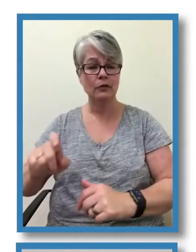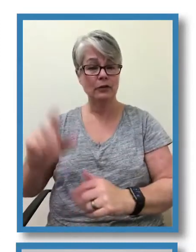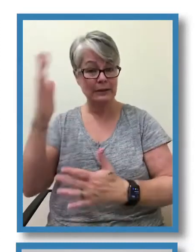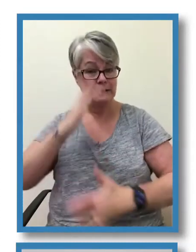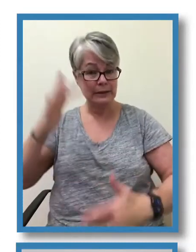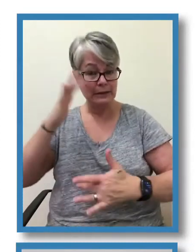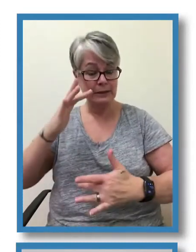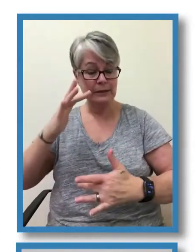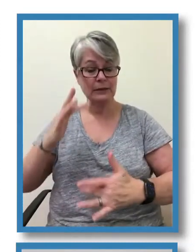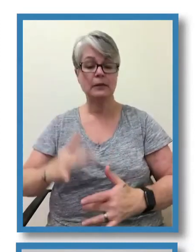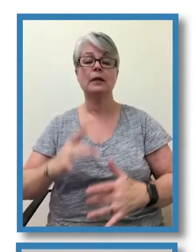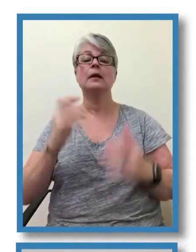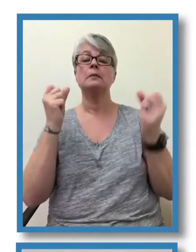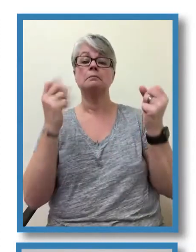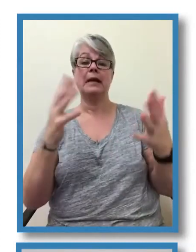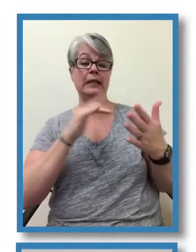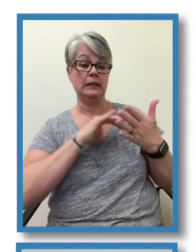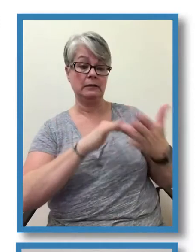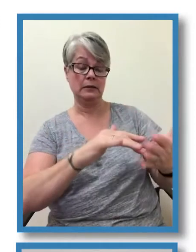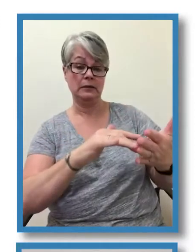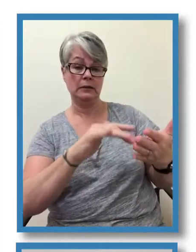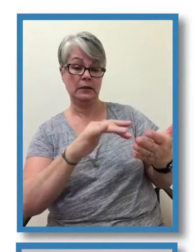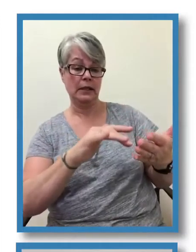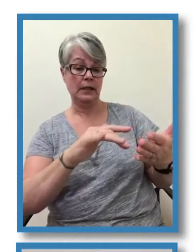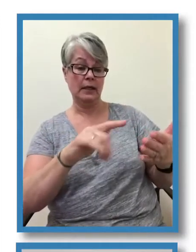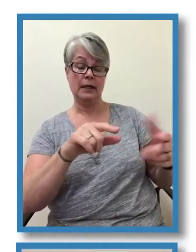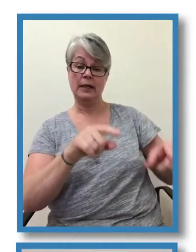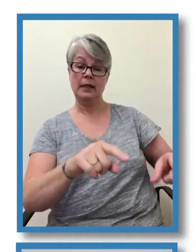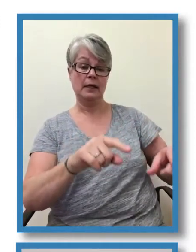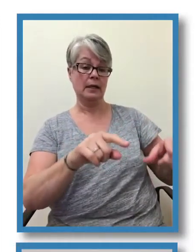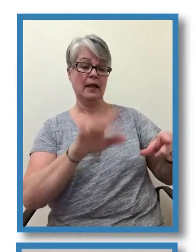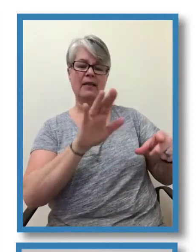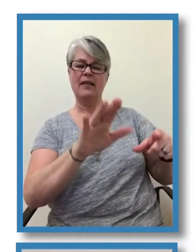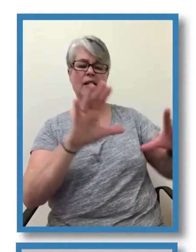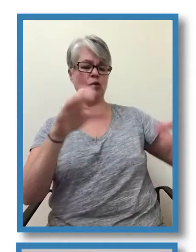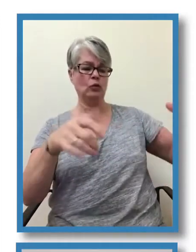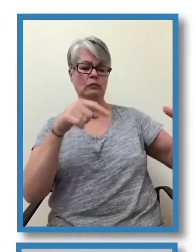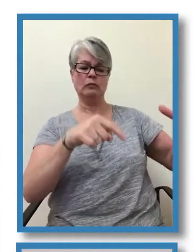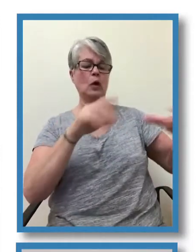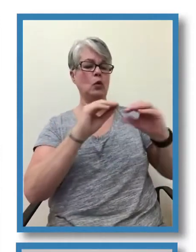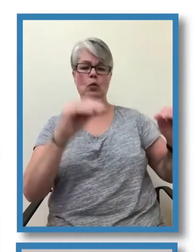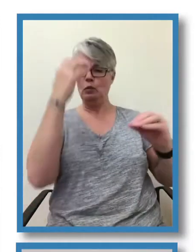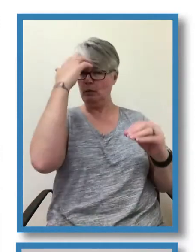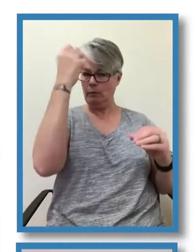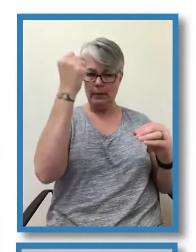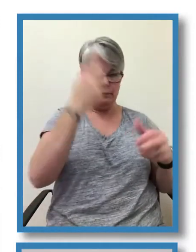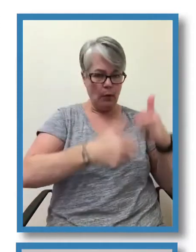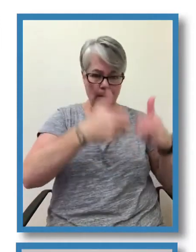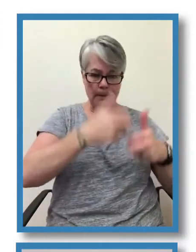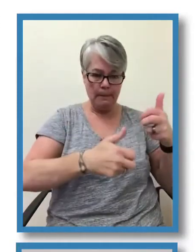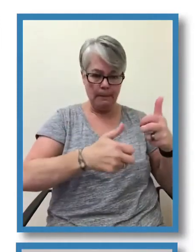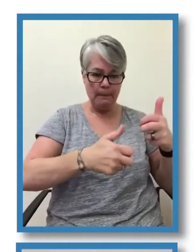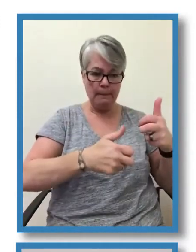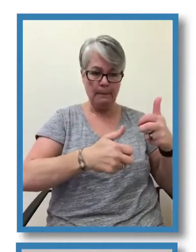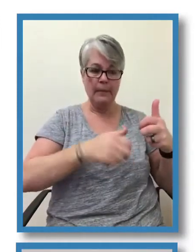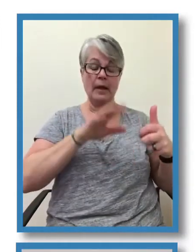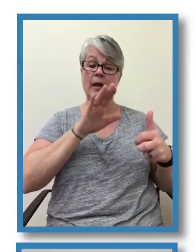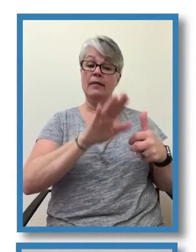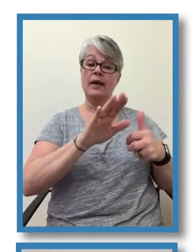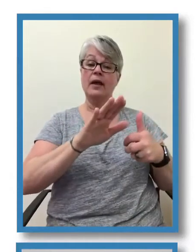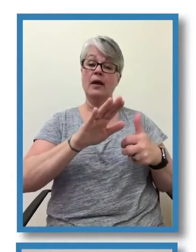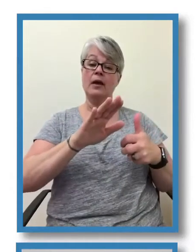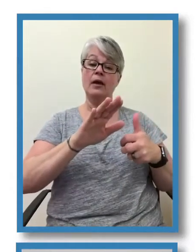of dementia. And the way we measured this is by looking at the